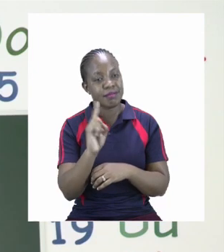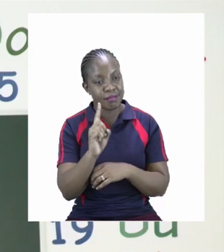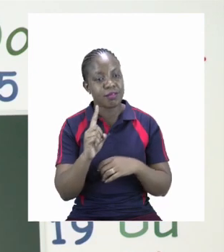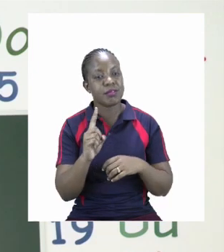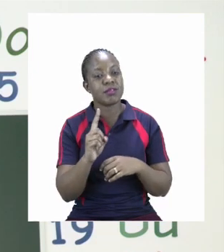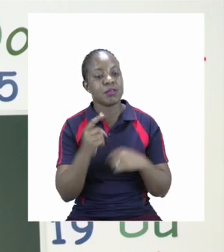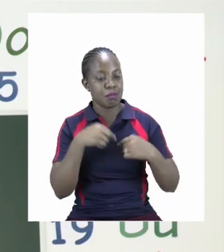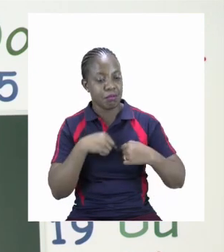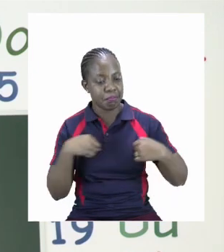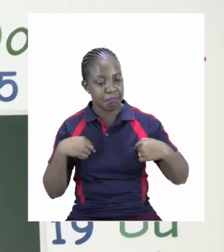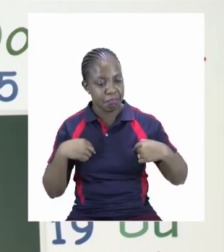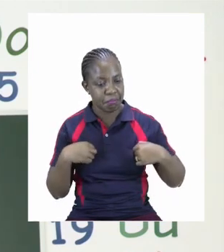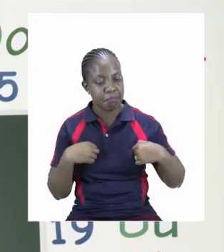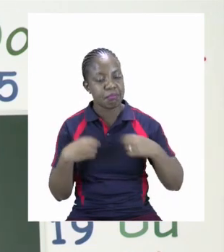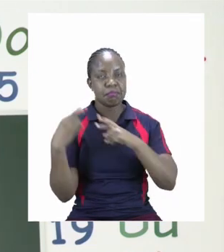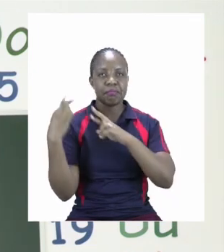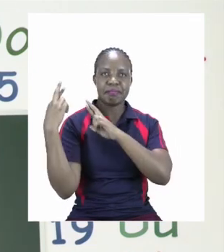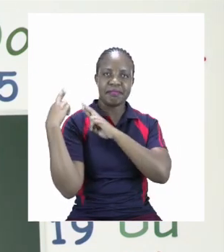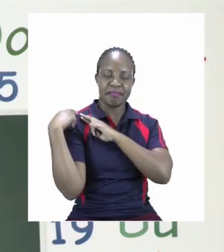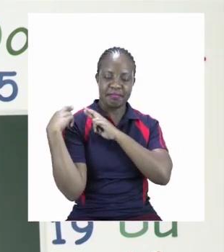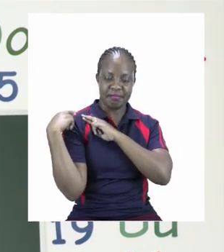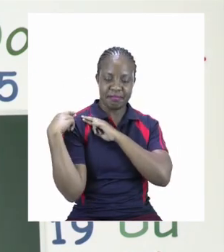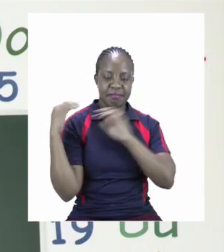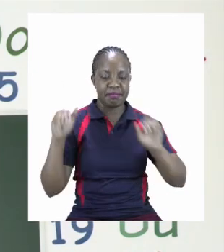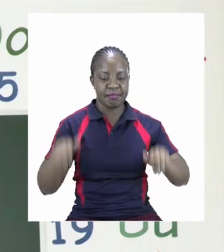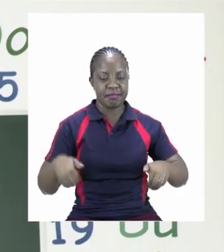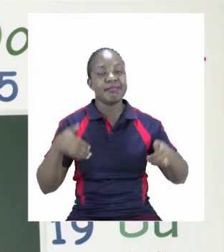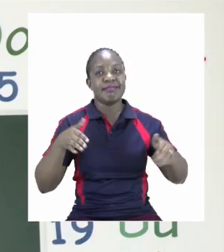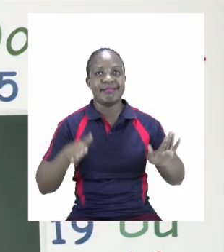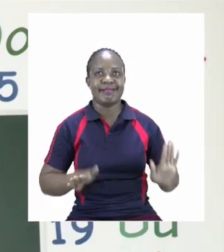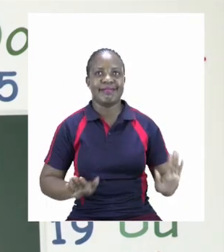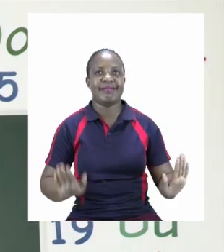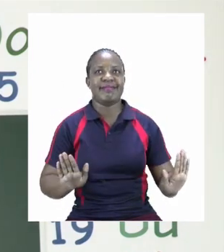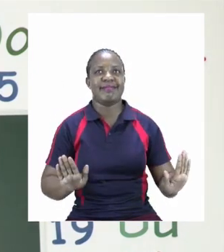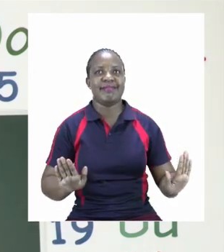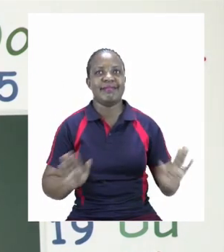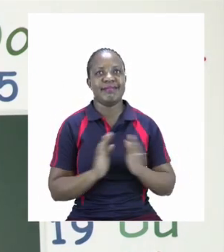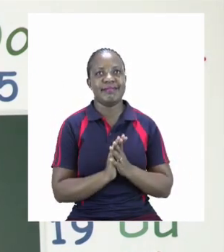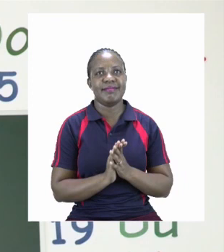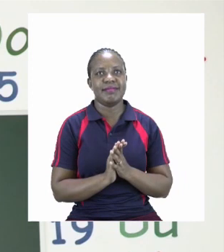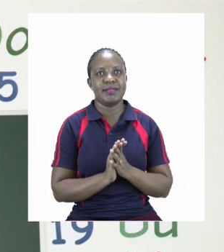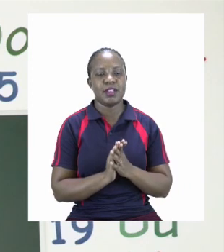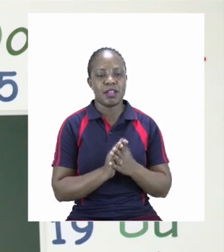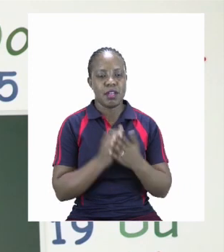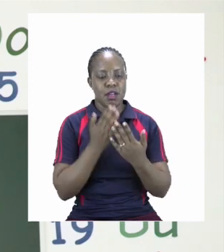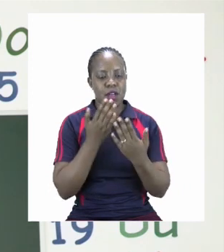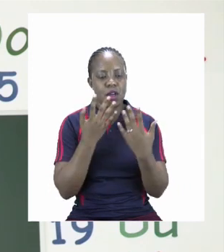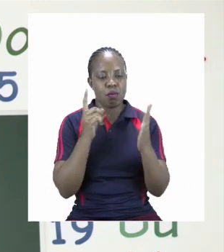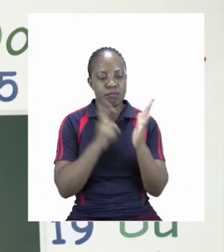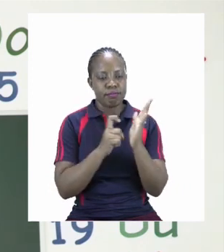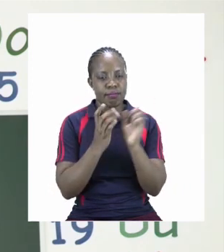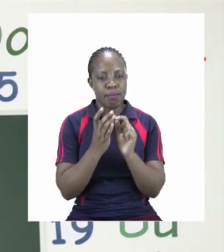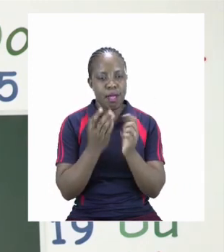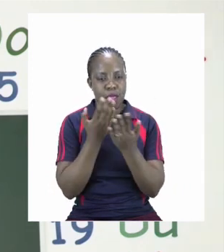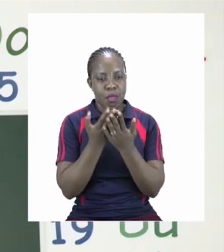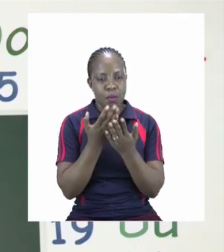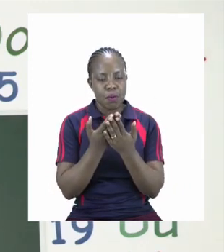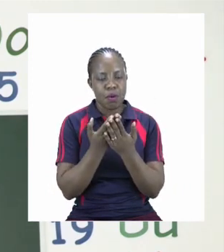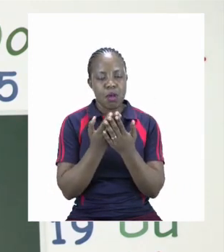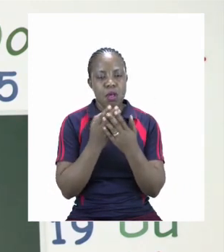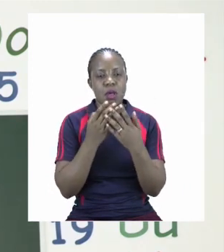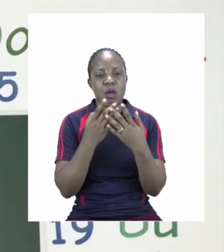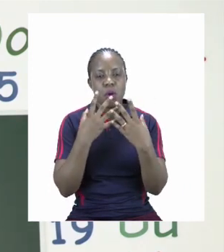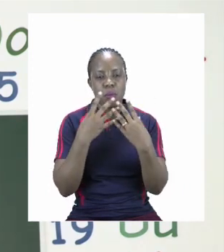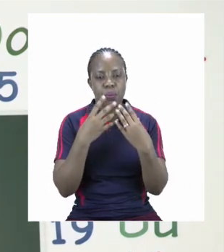a responsible boy or girl. Make sure that your hands are dry before you